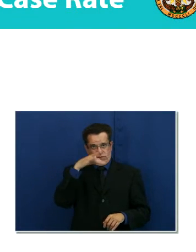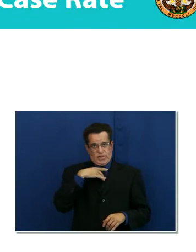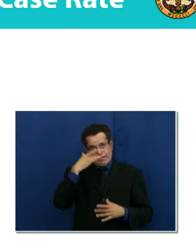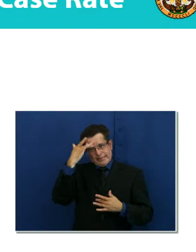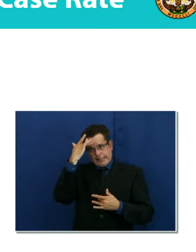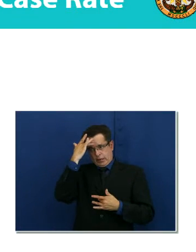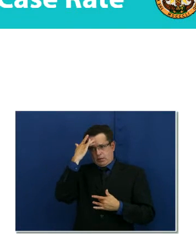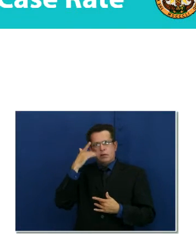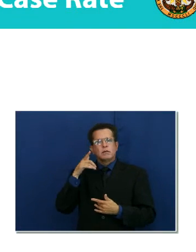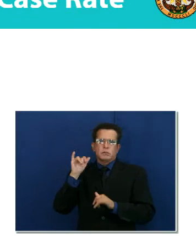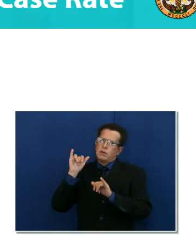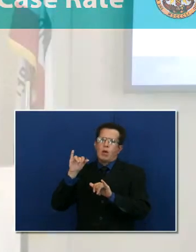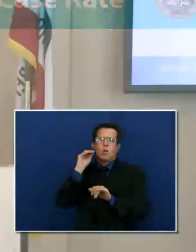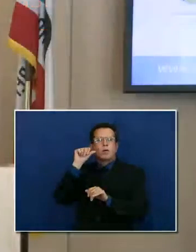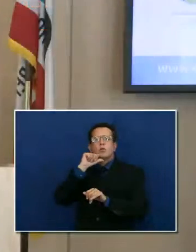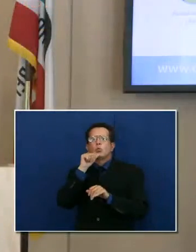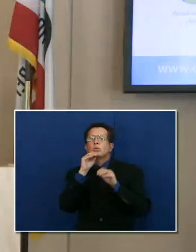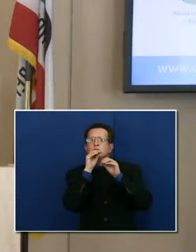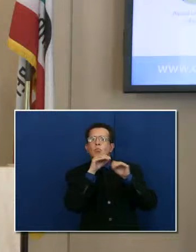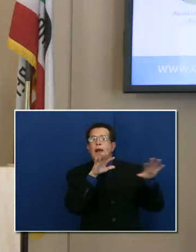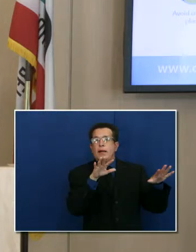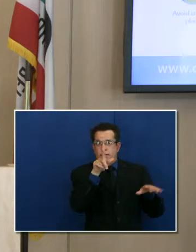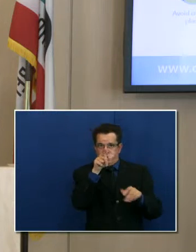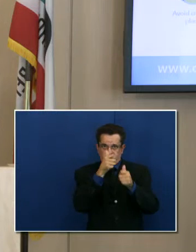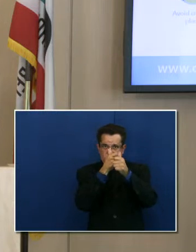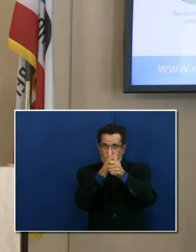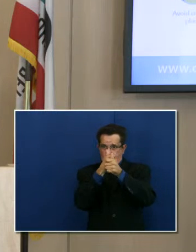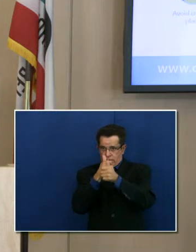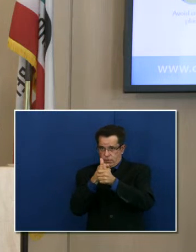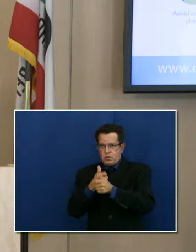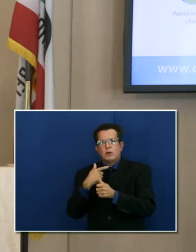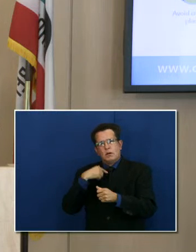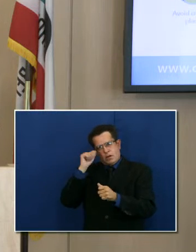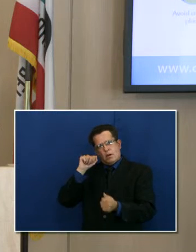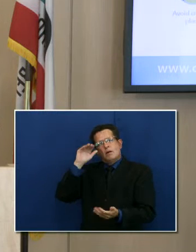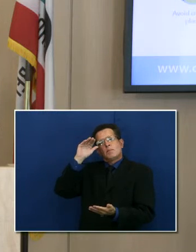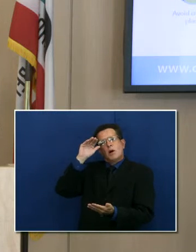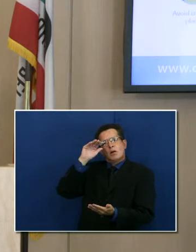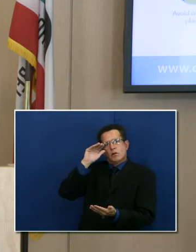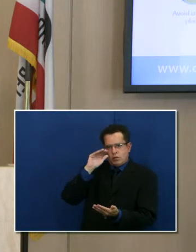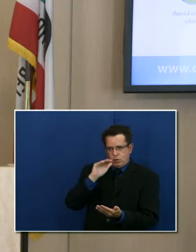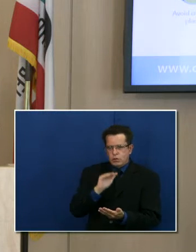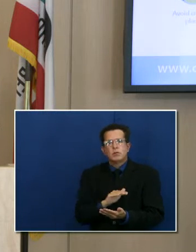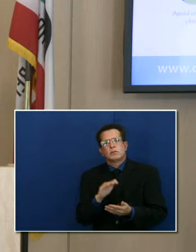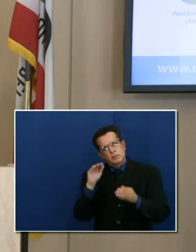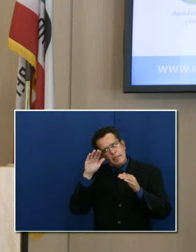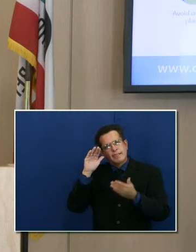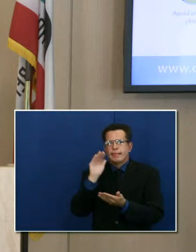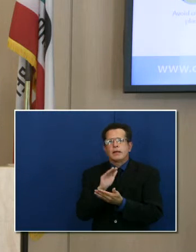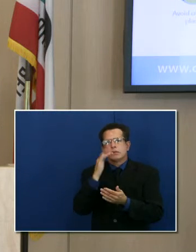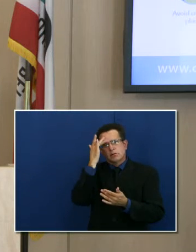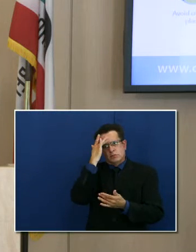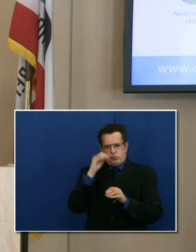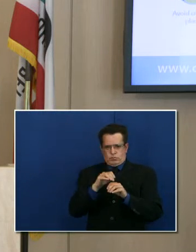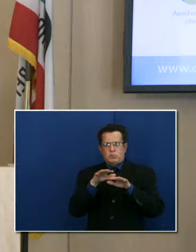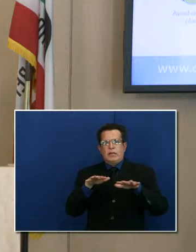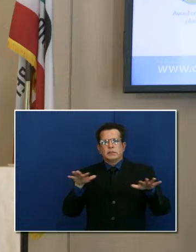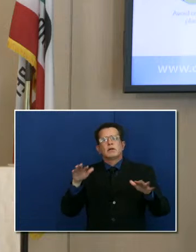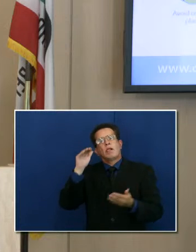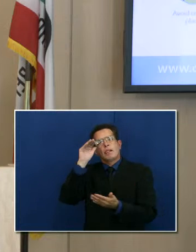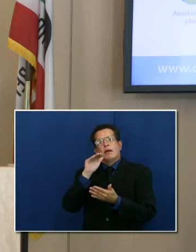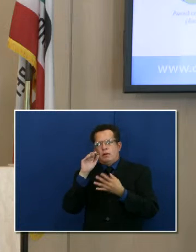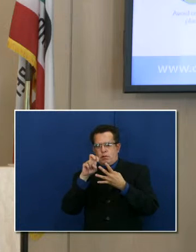the testing positivity rate and the case rate to progress to a lower, less restrictive